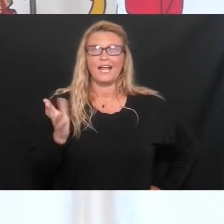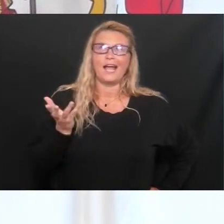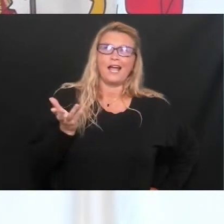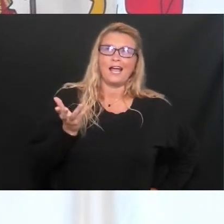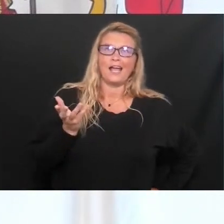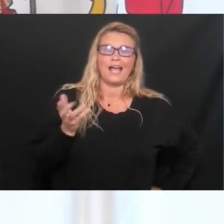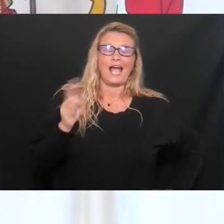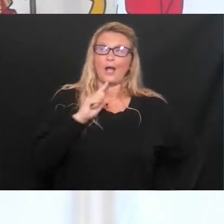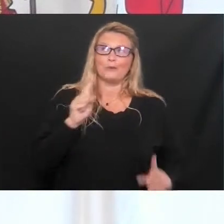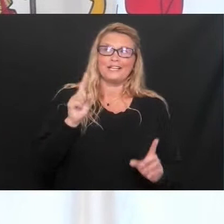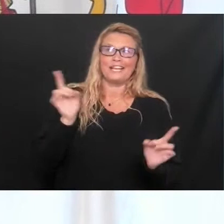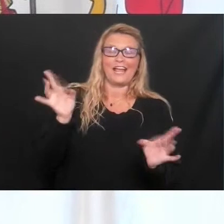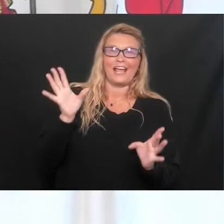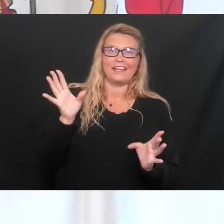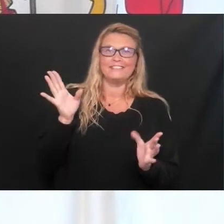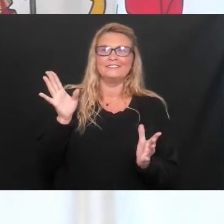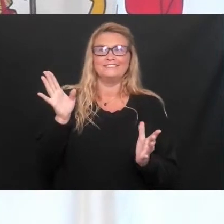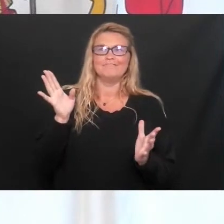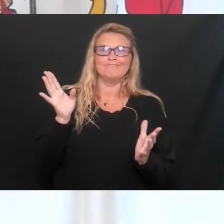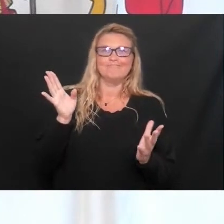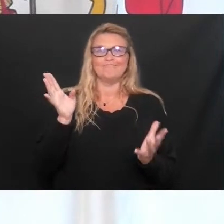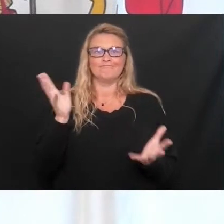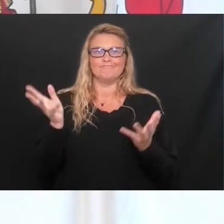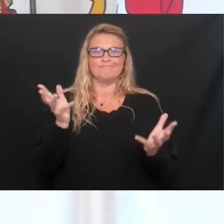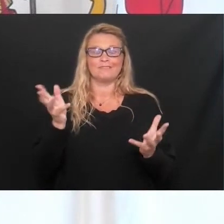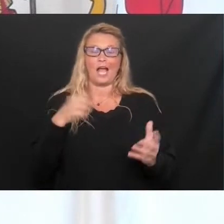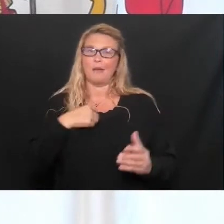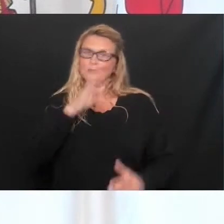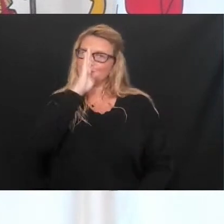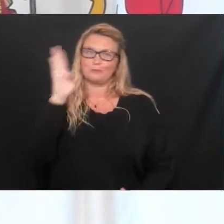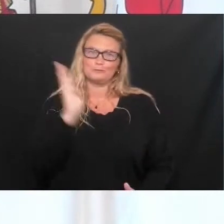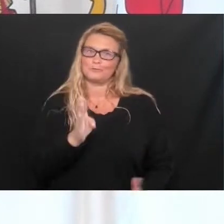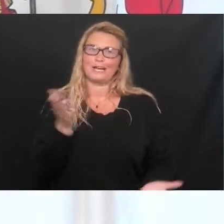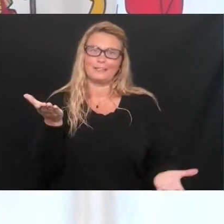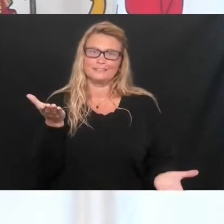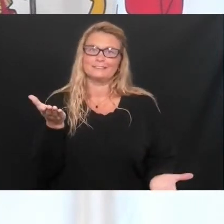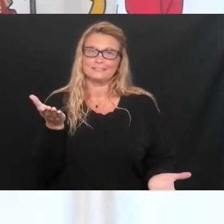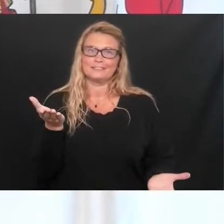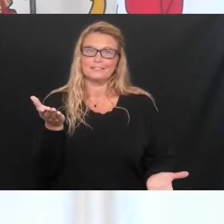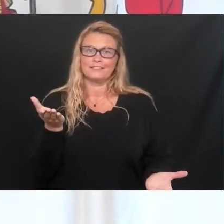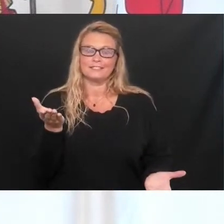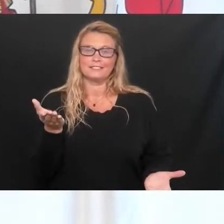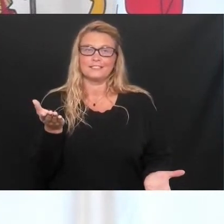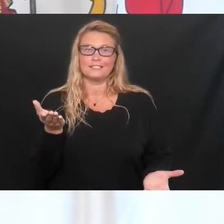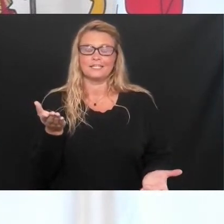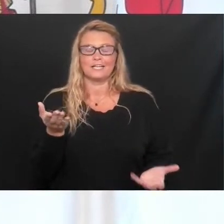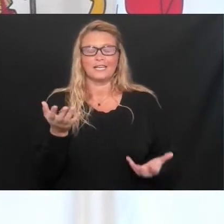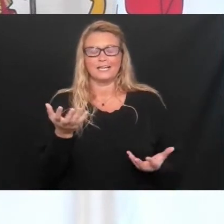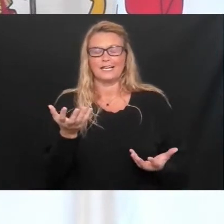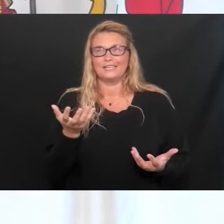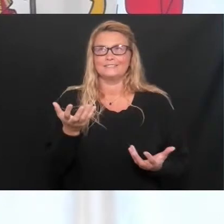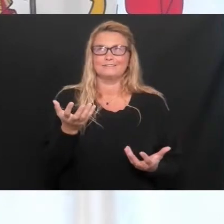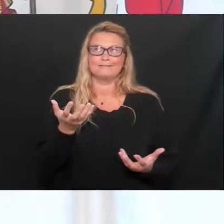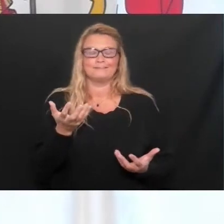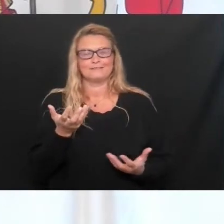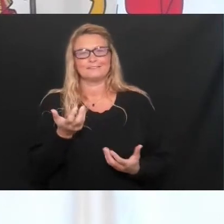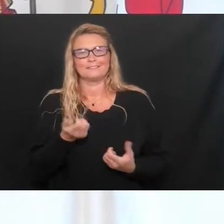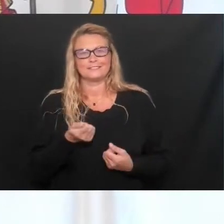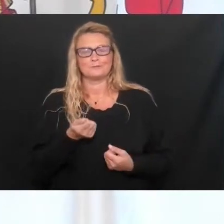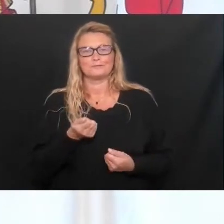I hate to say this because this is just point blank how you know that I would say something, but